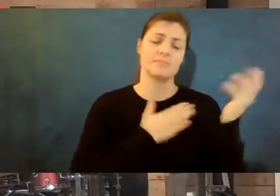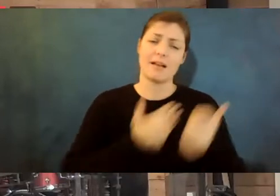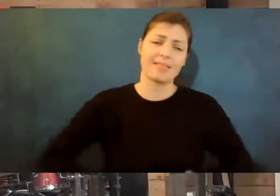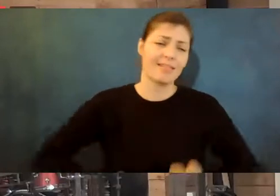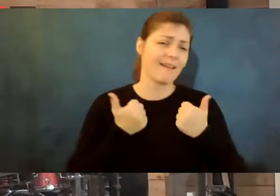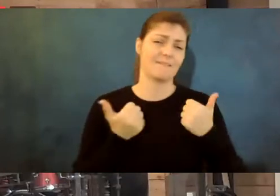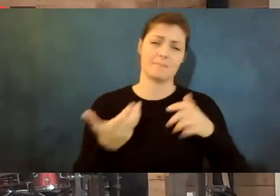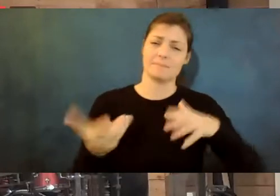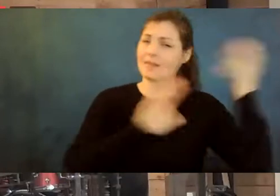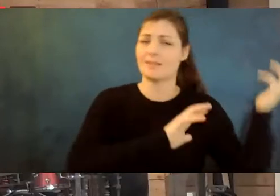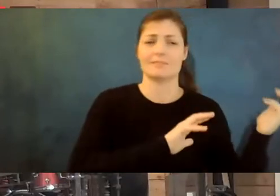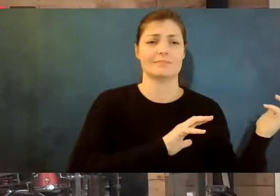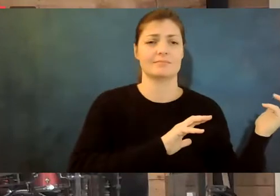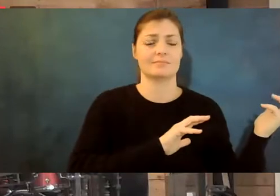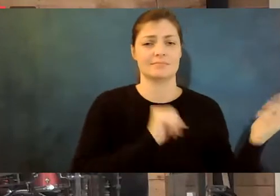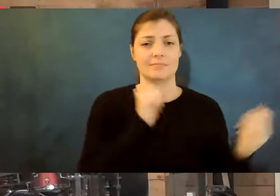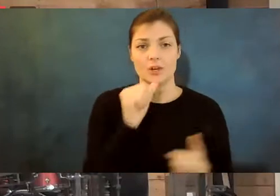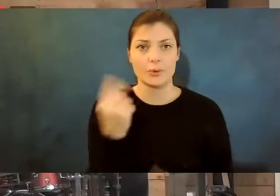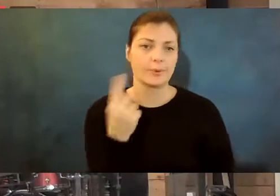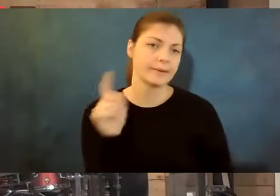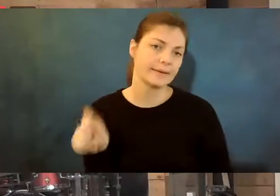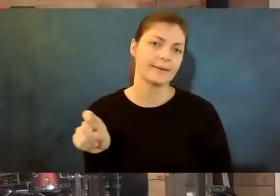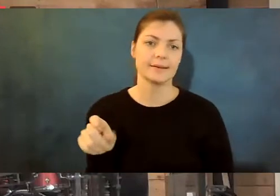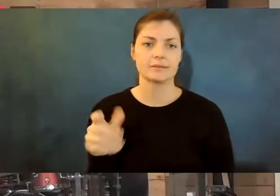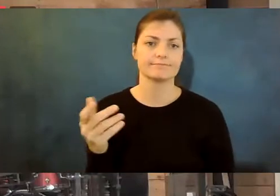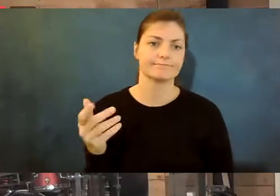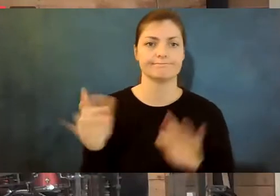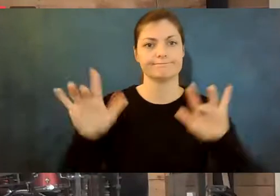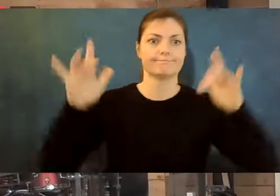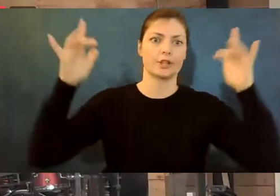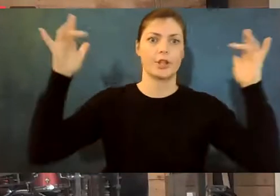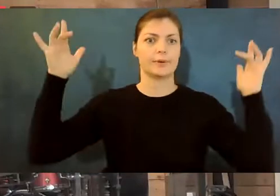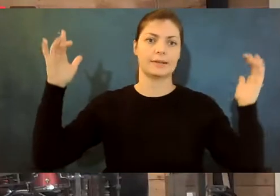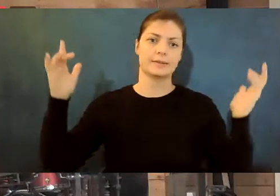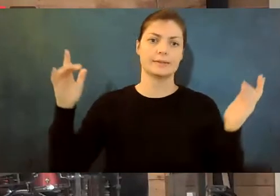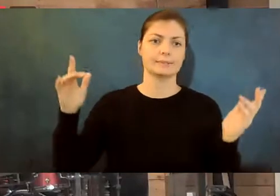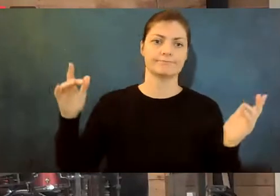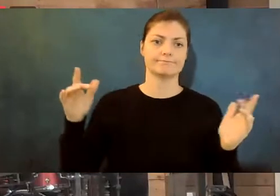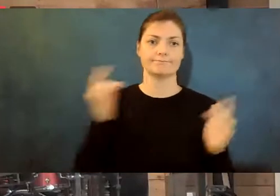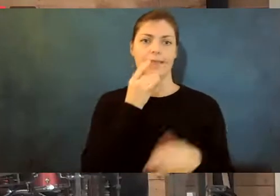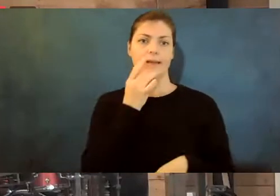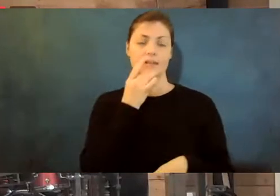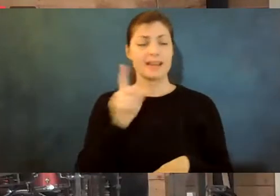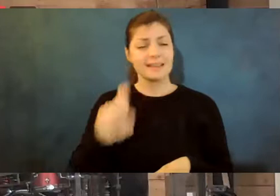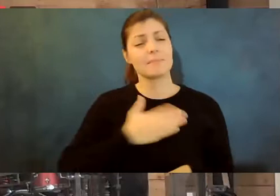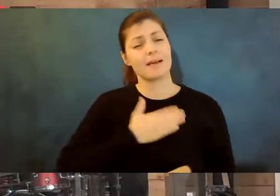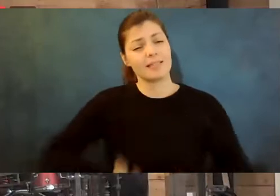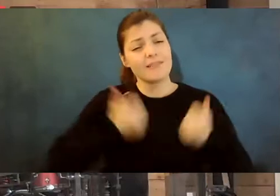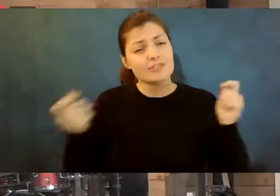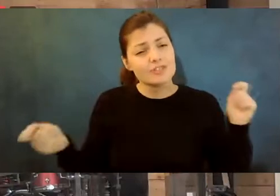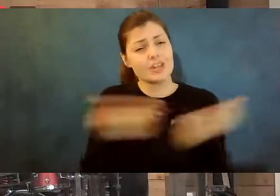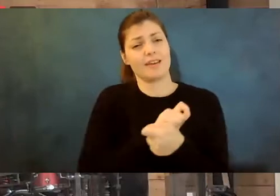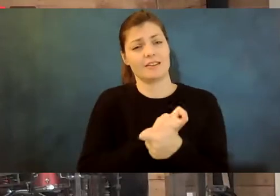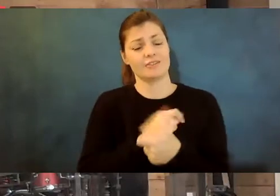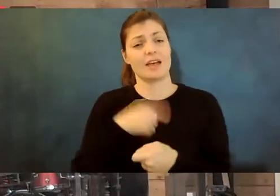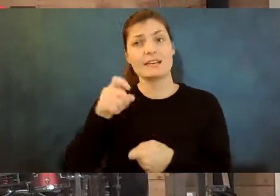messed up. I don't just need some glowing back to go by me. I need my life to be changed.